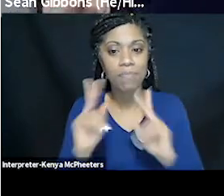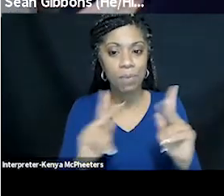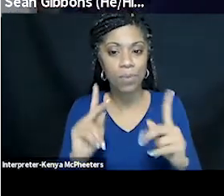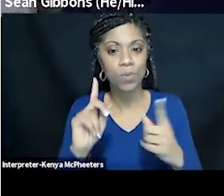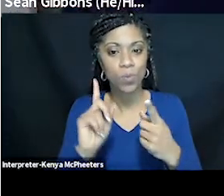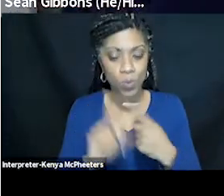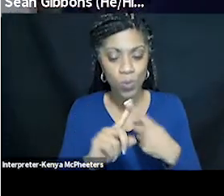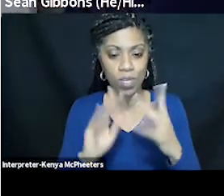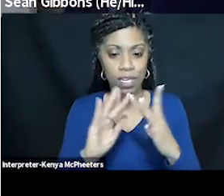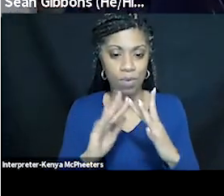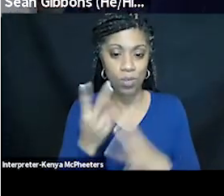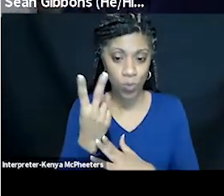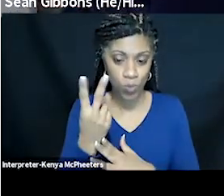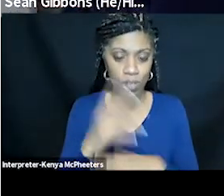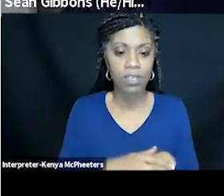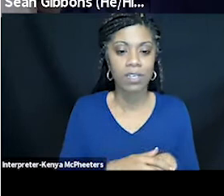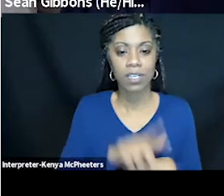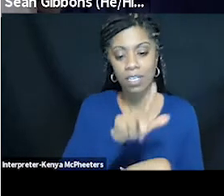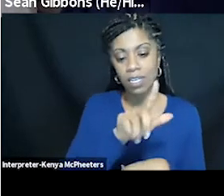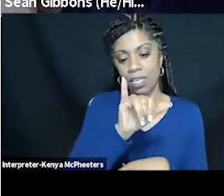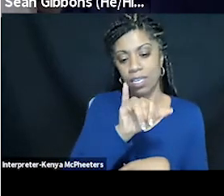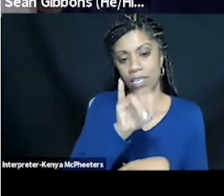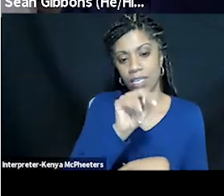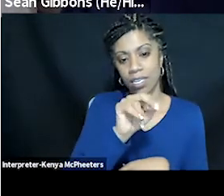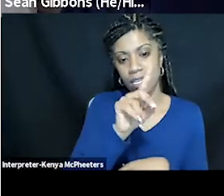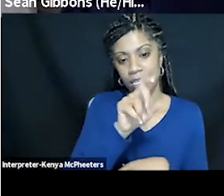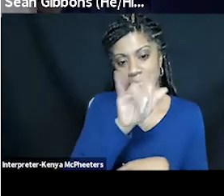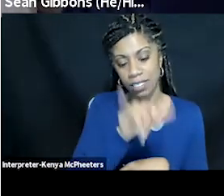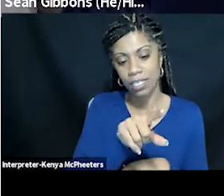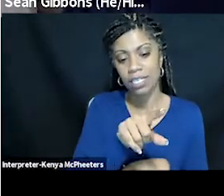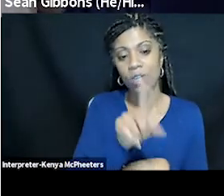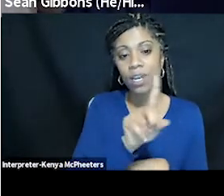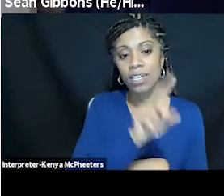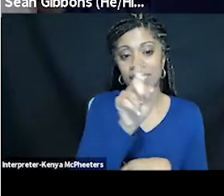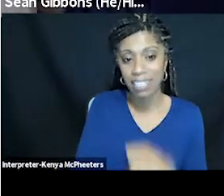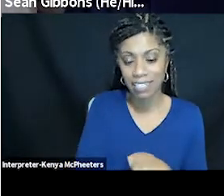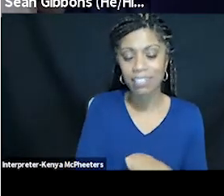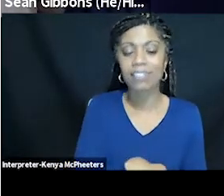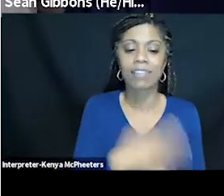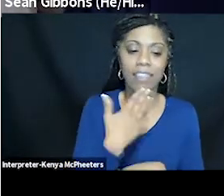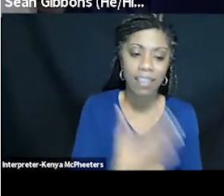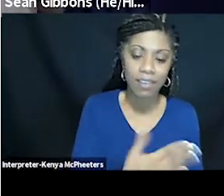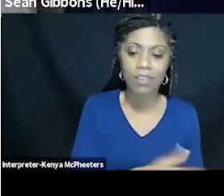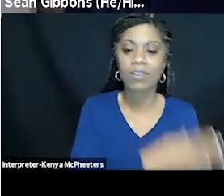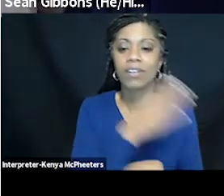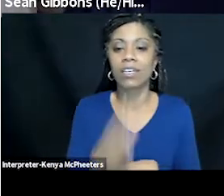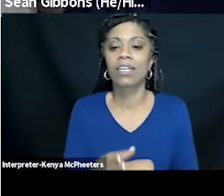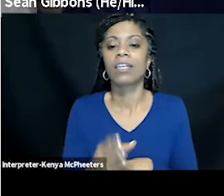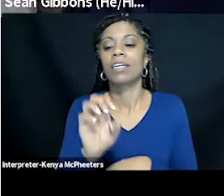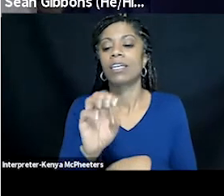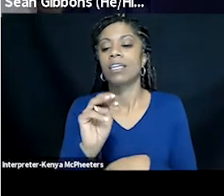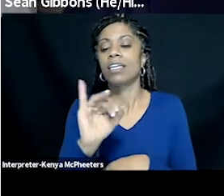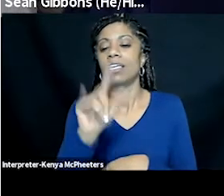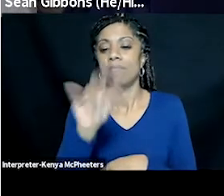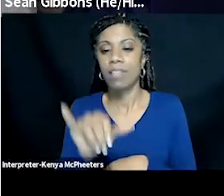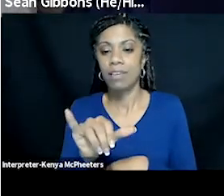So two new folks. Lindsay's down there in Texas and has obviously been going through quite a lot. So we're grateful for her for stepping forward. And our friend Emily